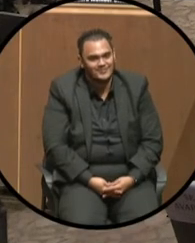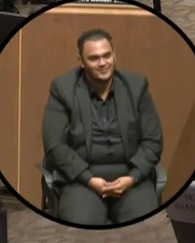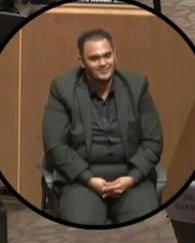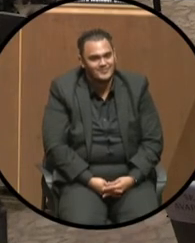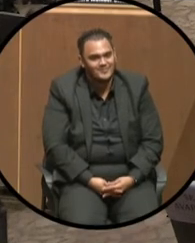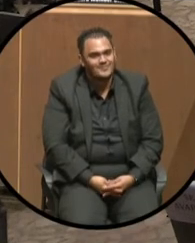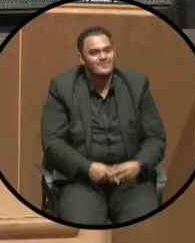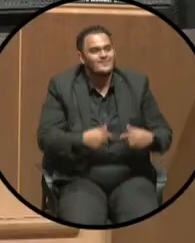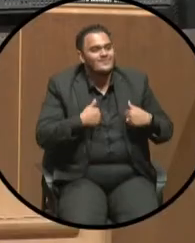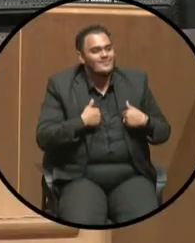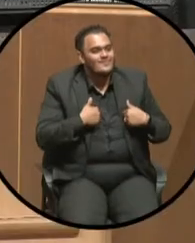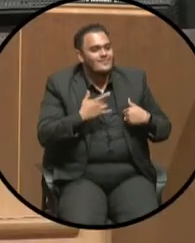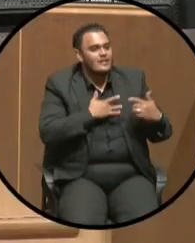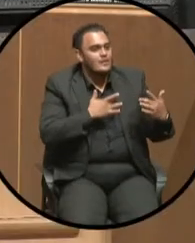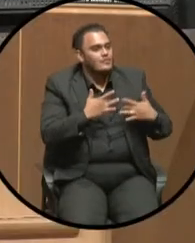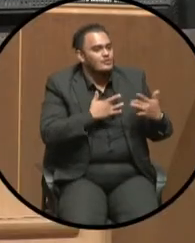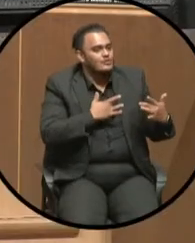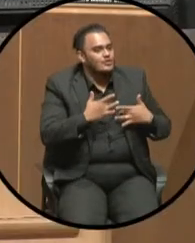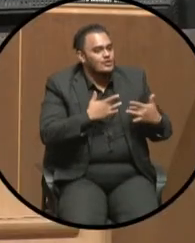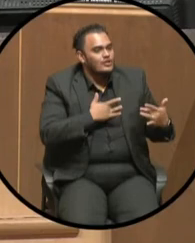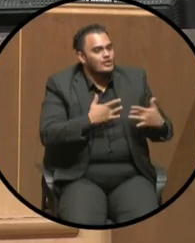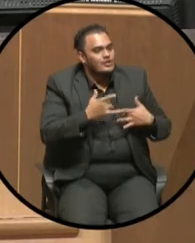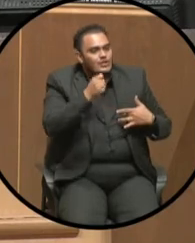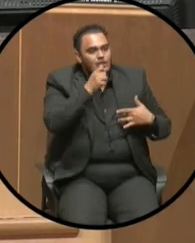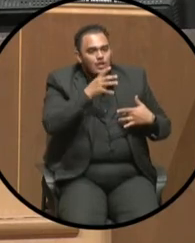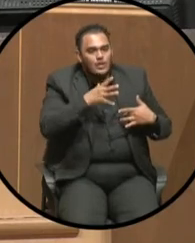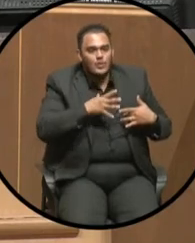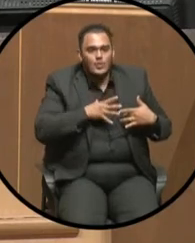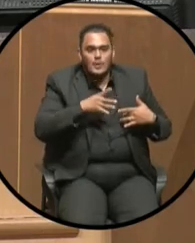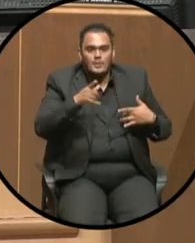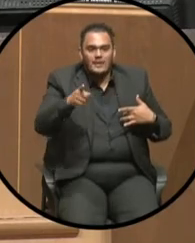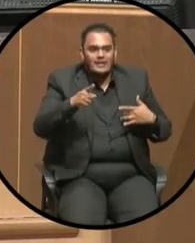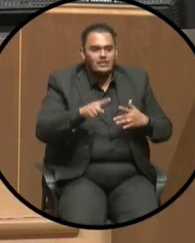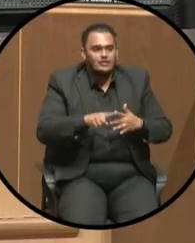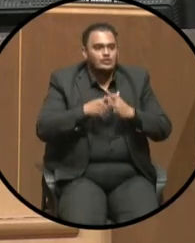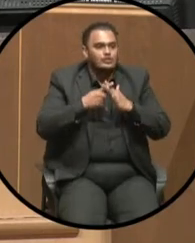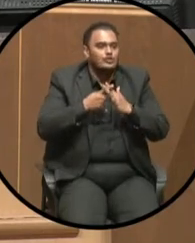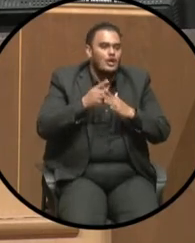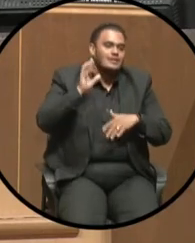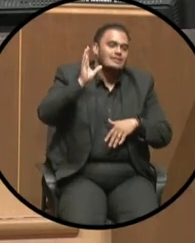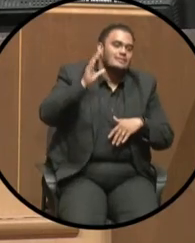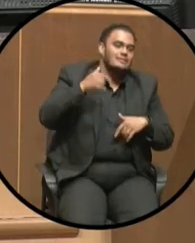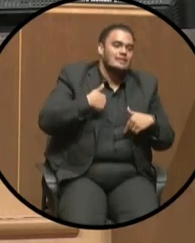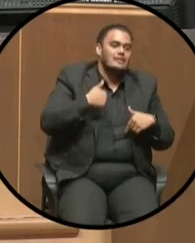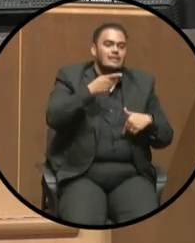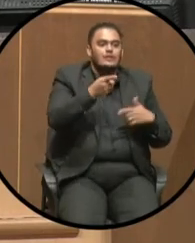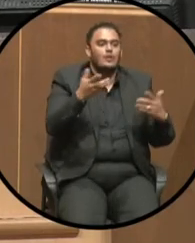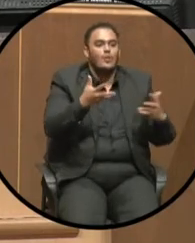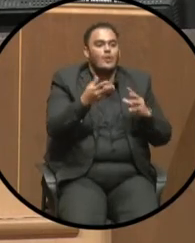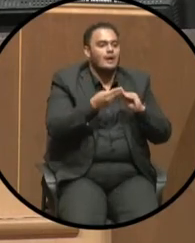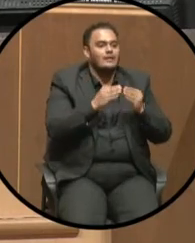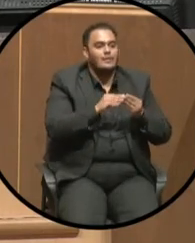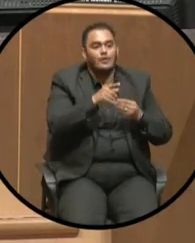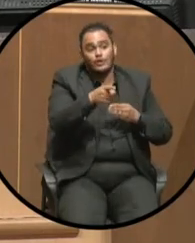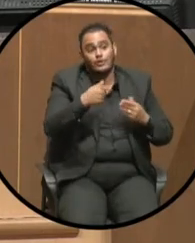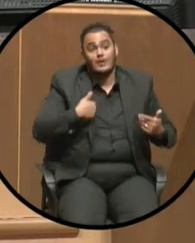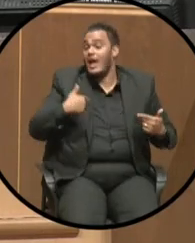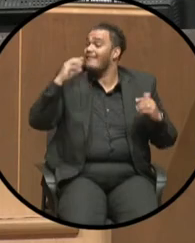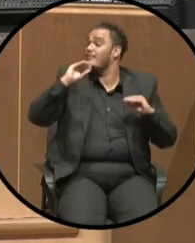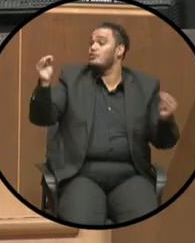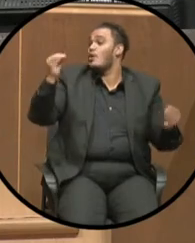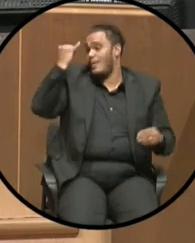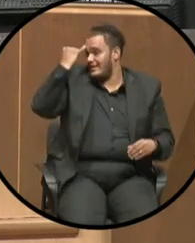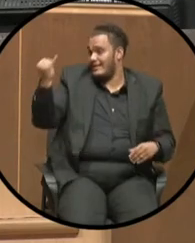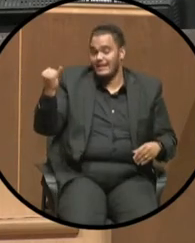And I'm concerned about the woman who started to speak. Have we skipped over you? No, we're okay? What number are you? I have no idea. Is it